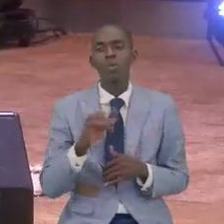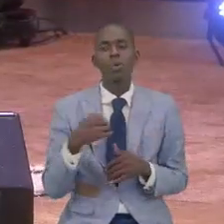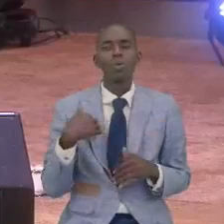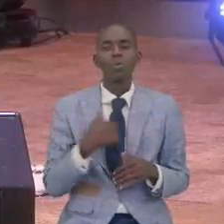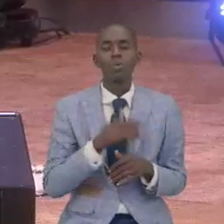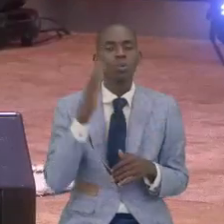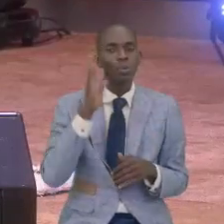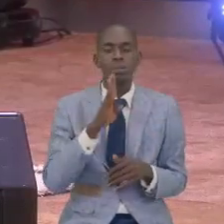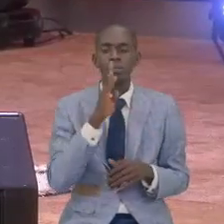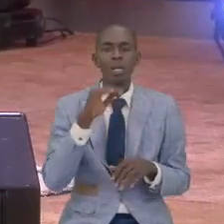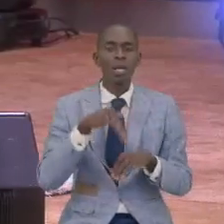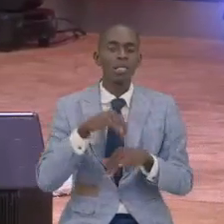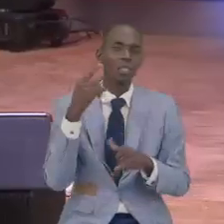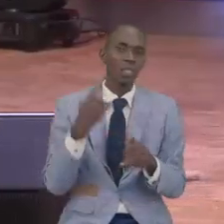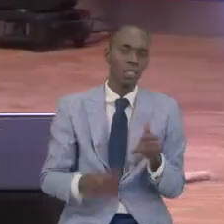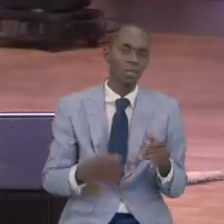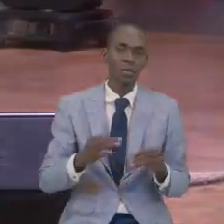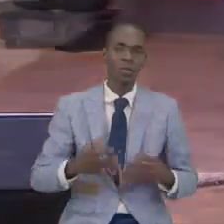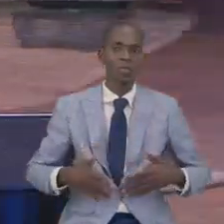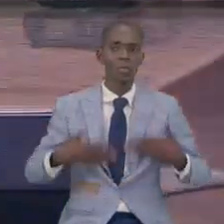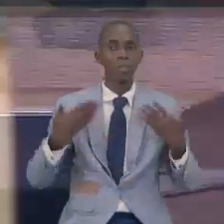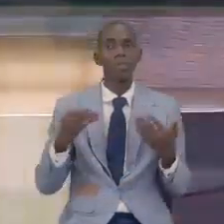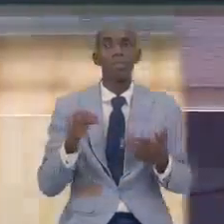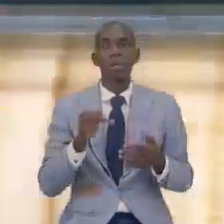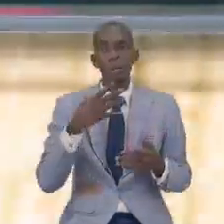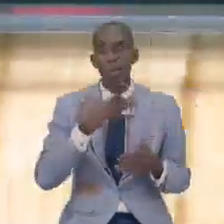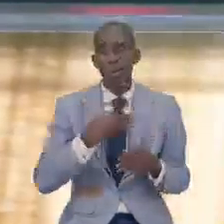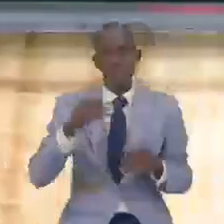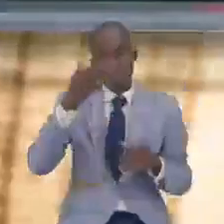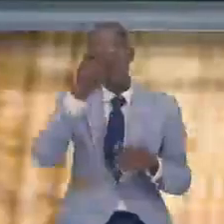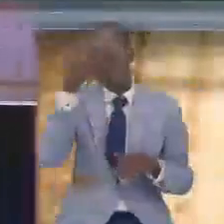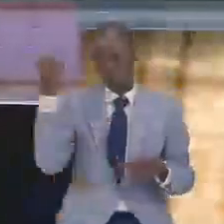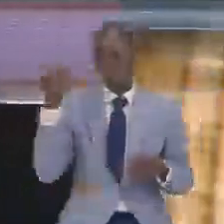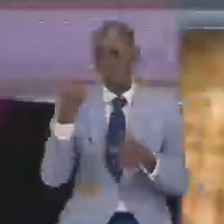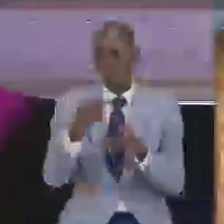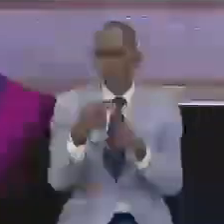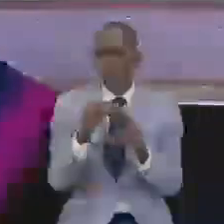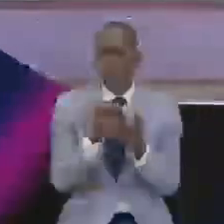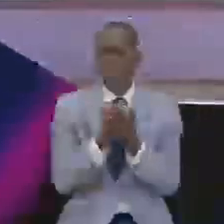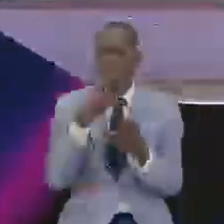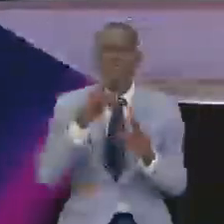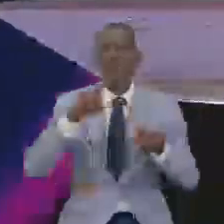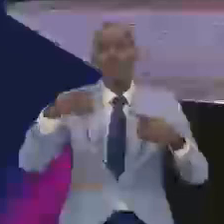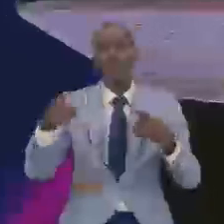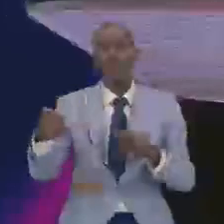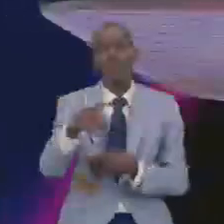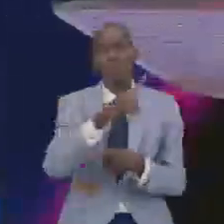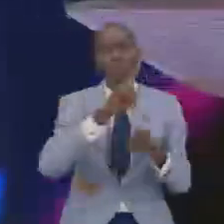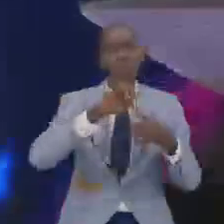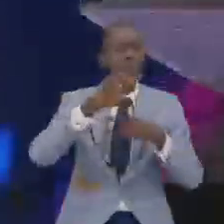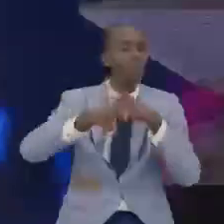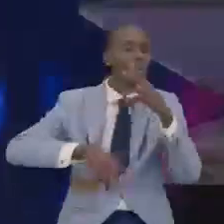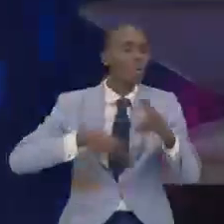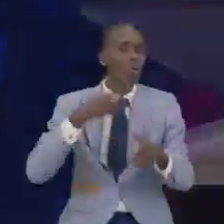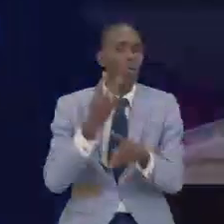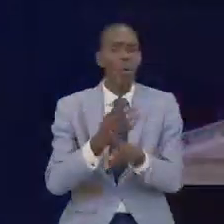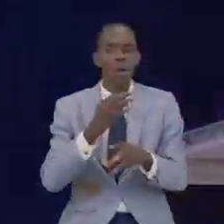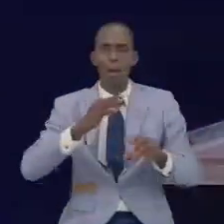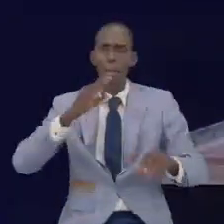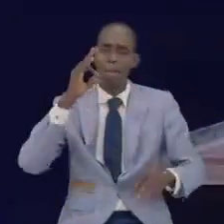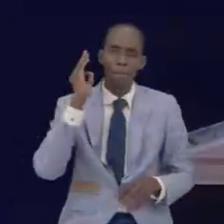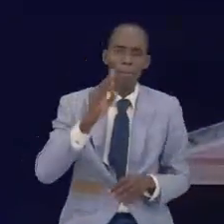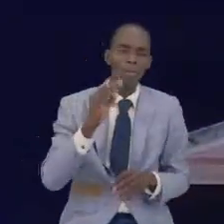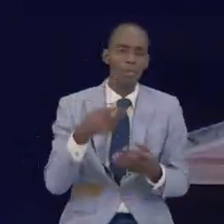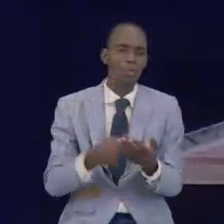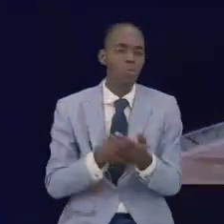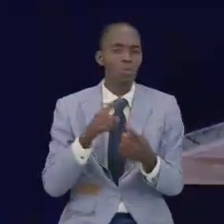spend eternity? And we should forget going into all the world and preach the gospel to every creature. He that believeth and is baptized